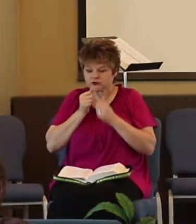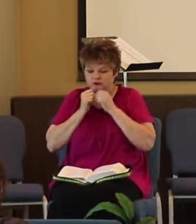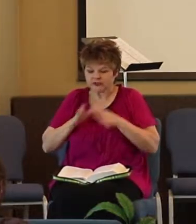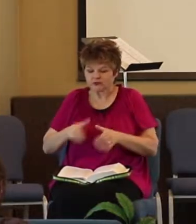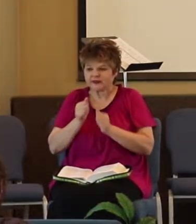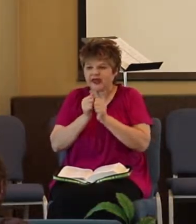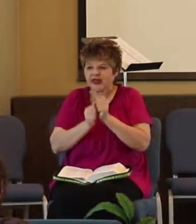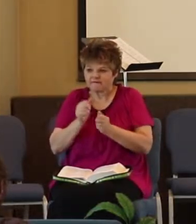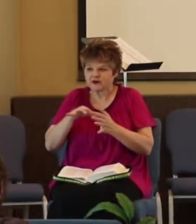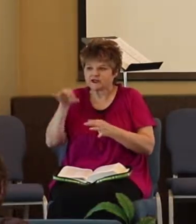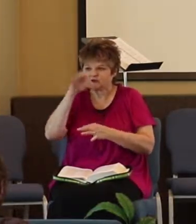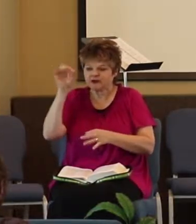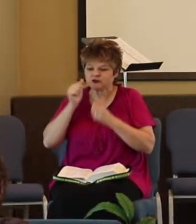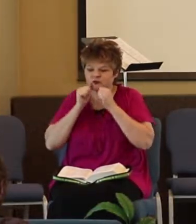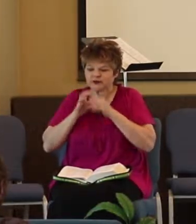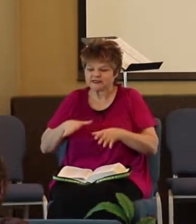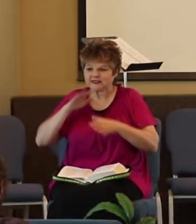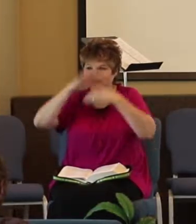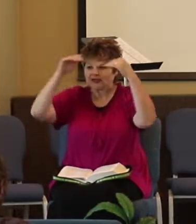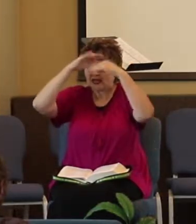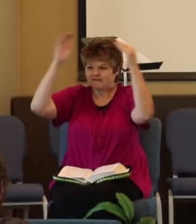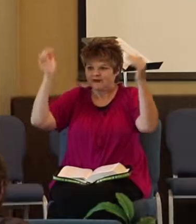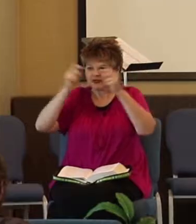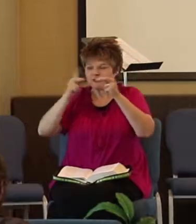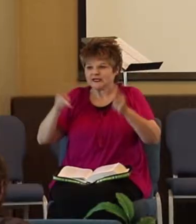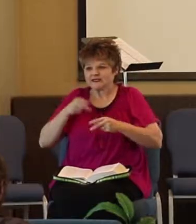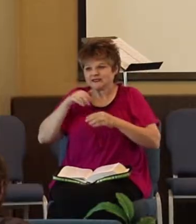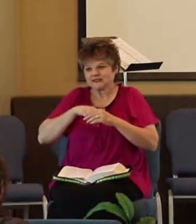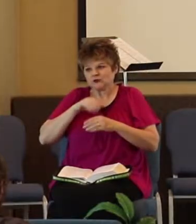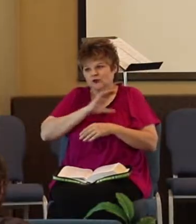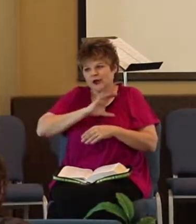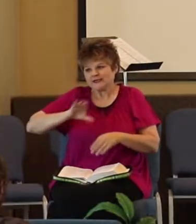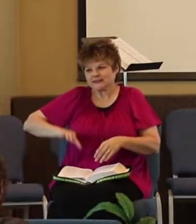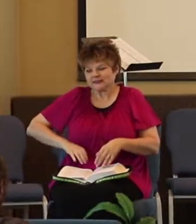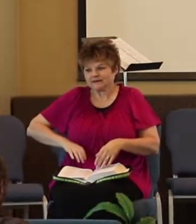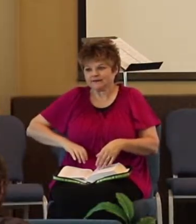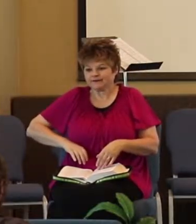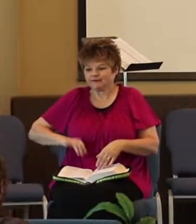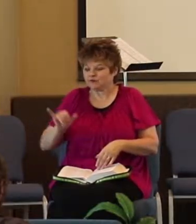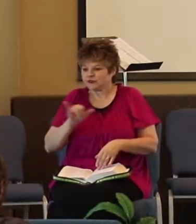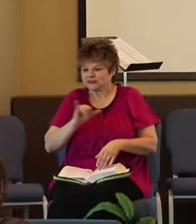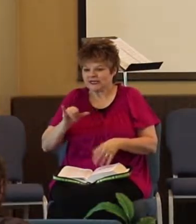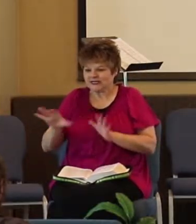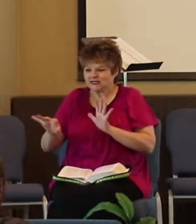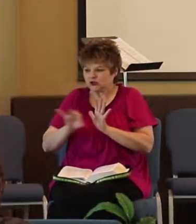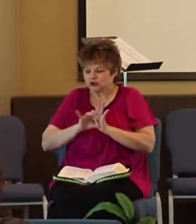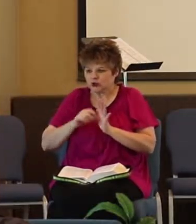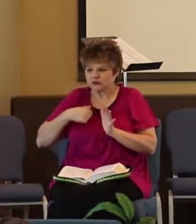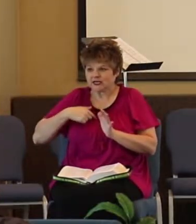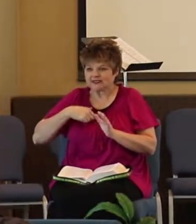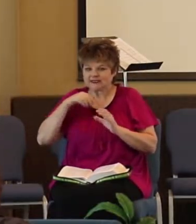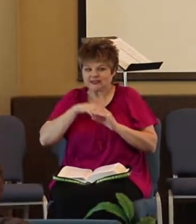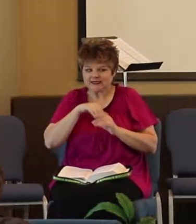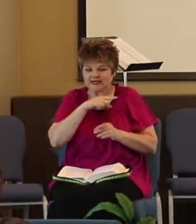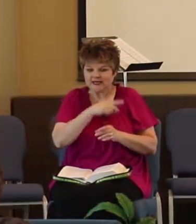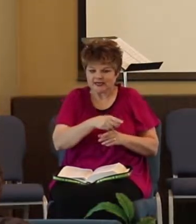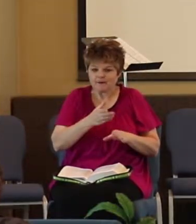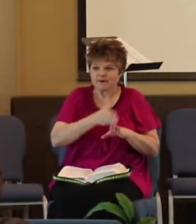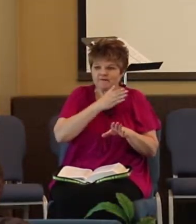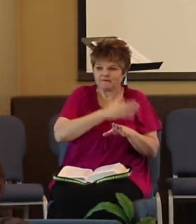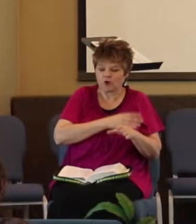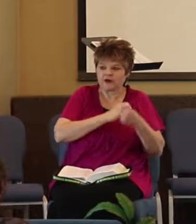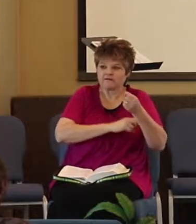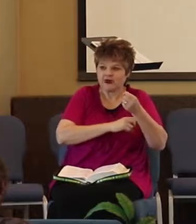spiritual blessing in the heavenly places in Christ. Just as he chose us in him before the foundation of the